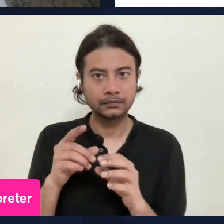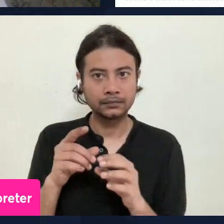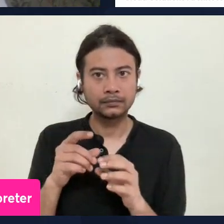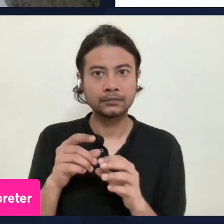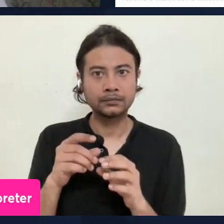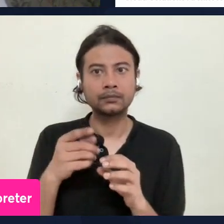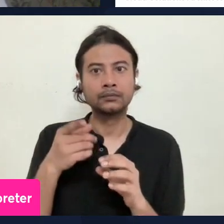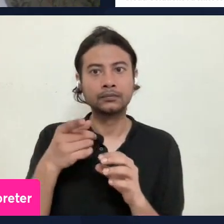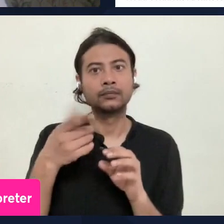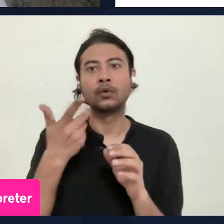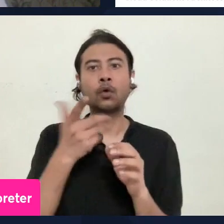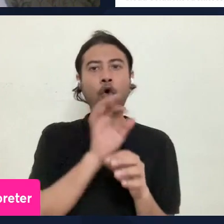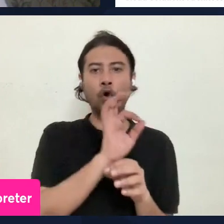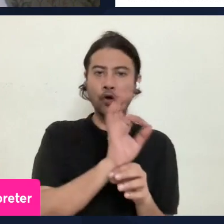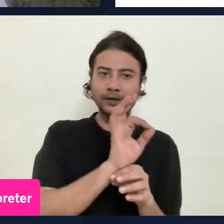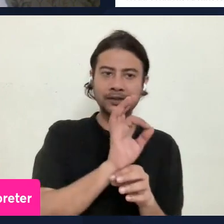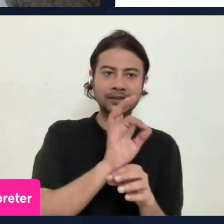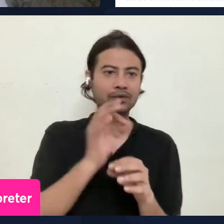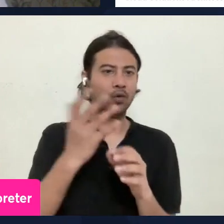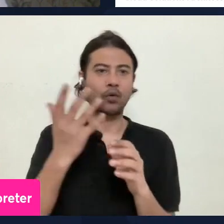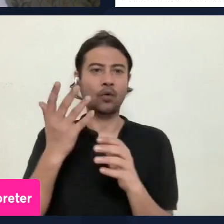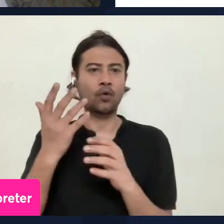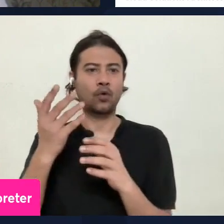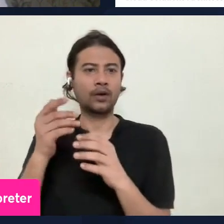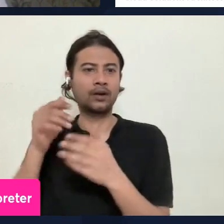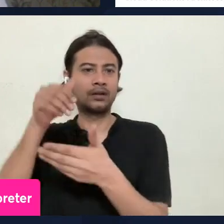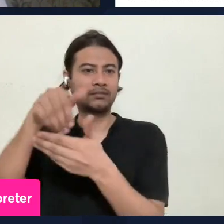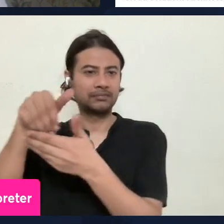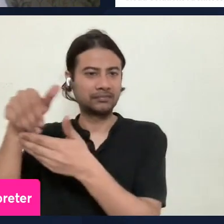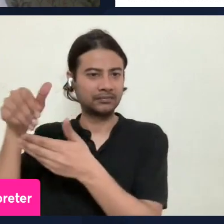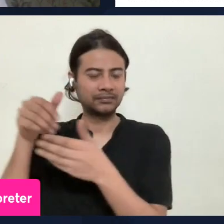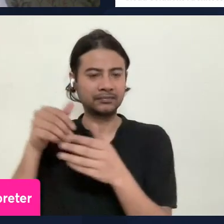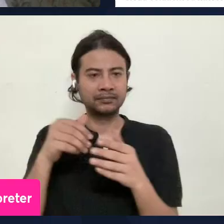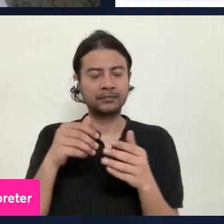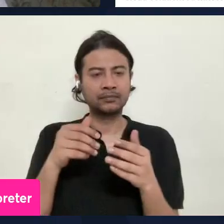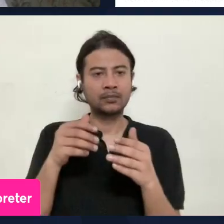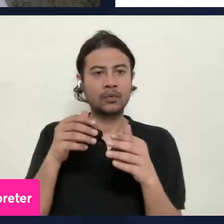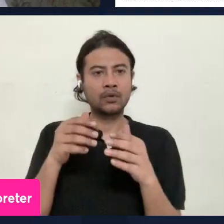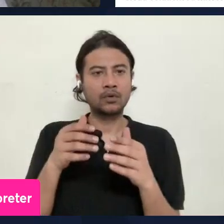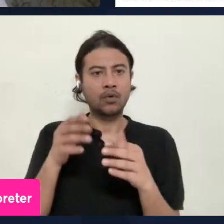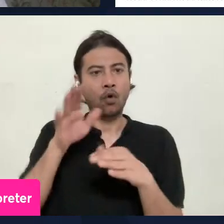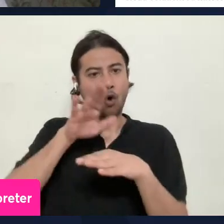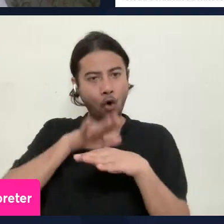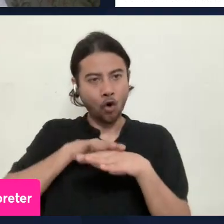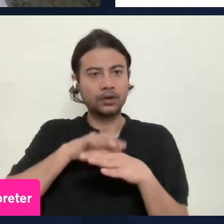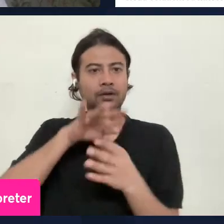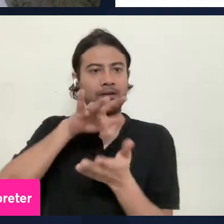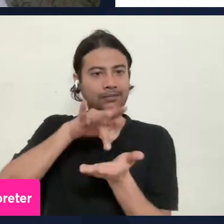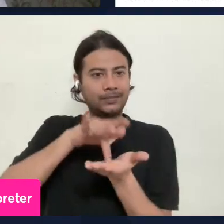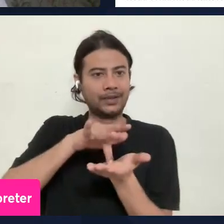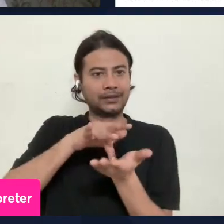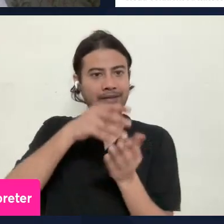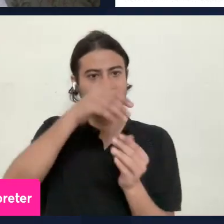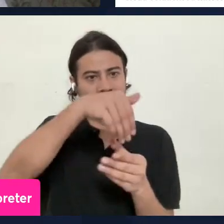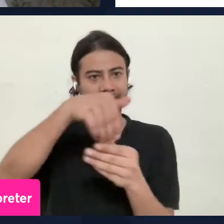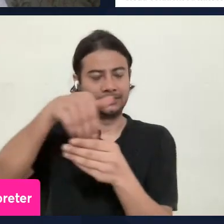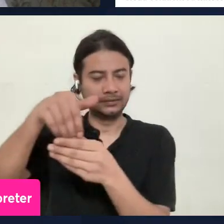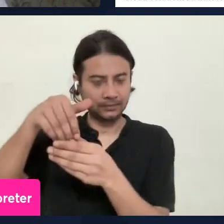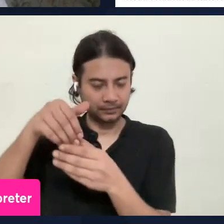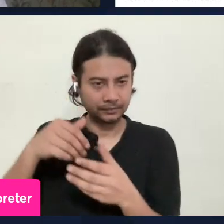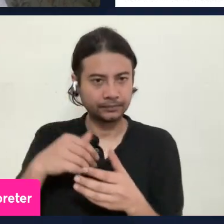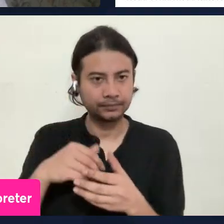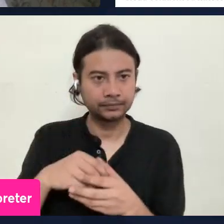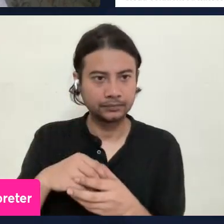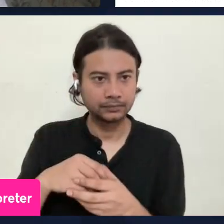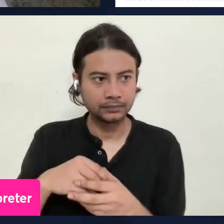premises, to access that data, and with very low overhead to